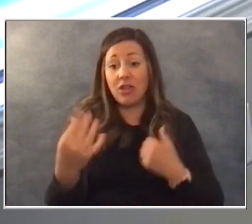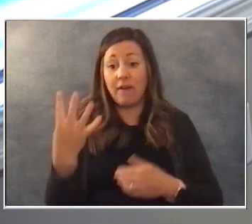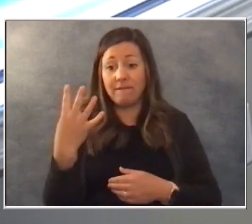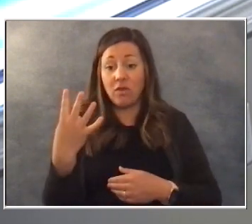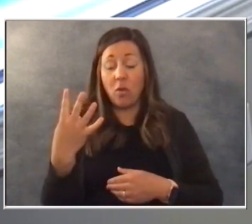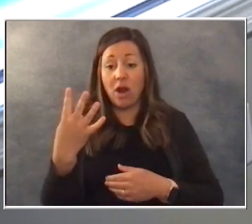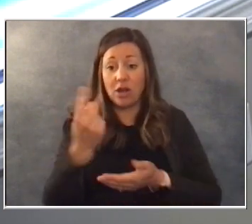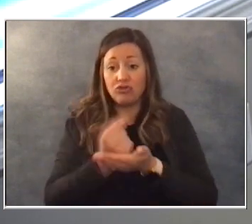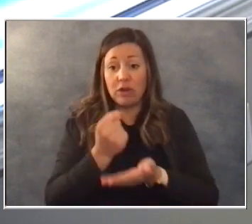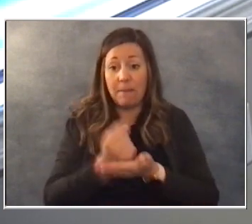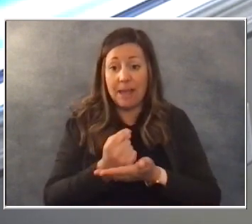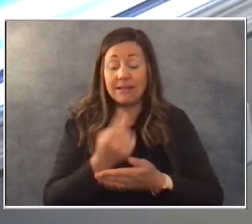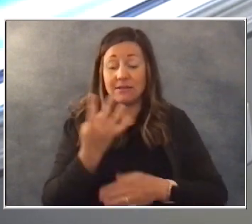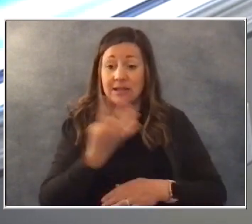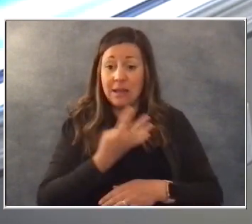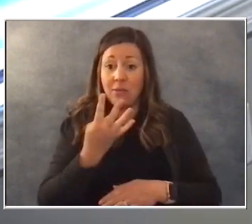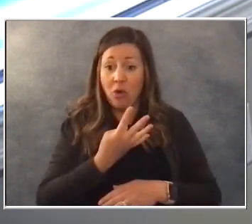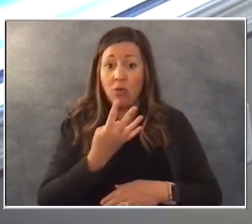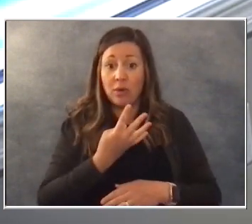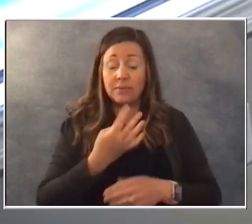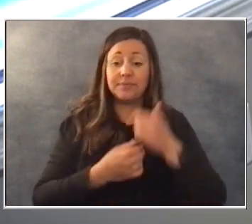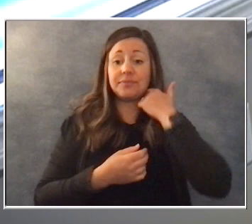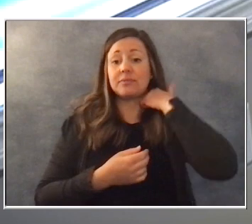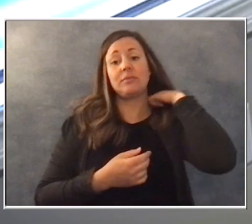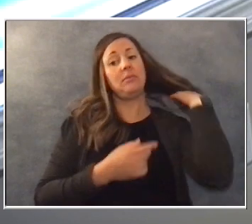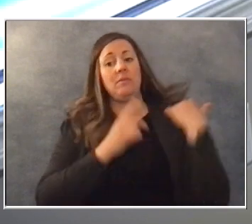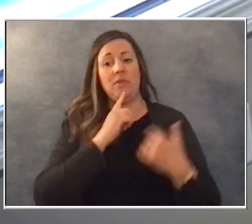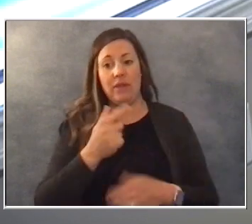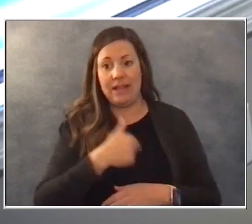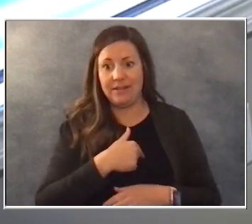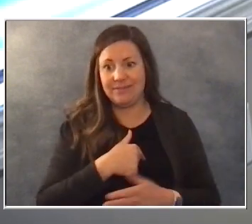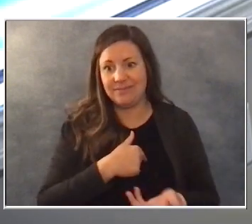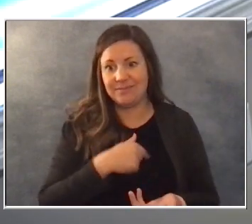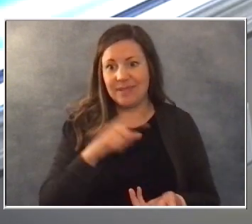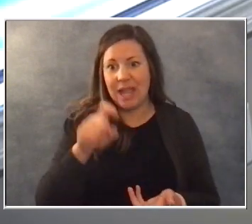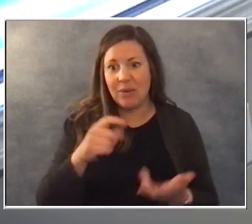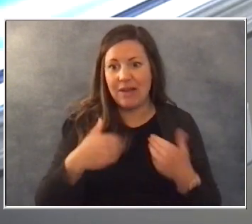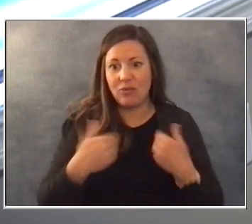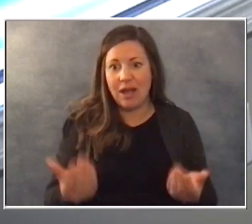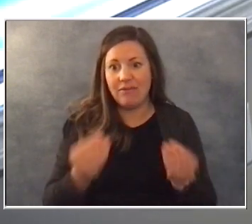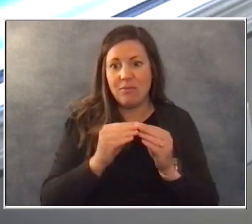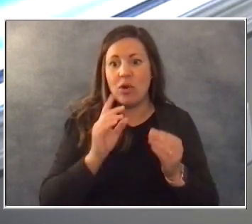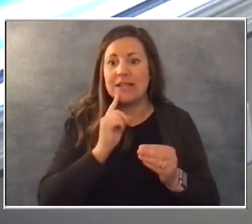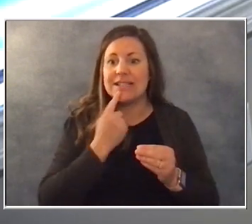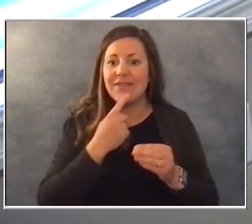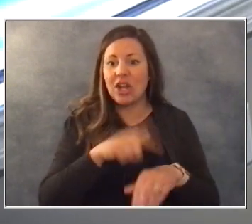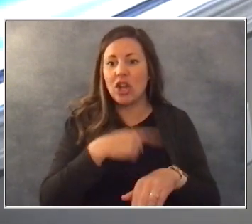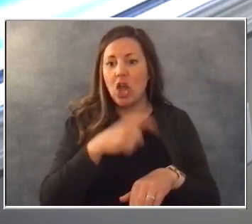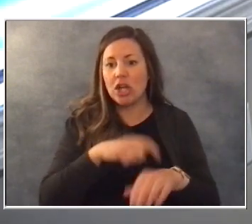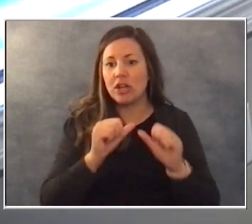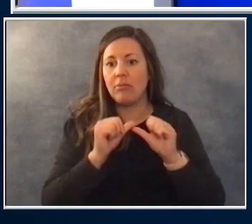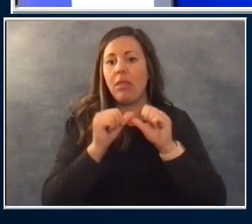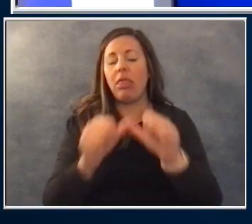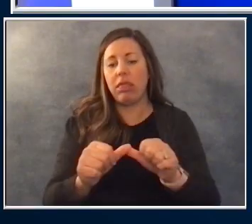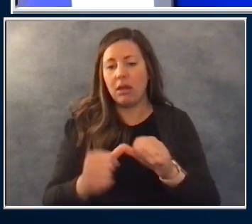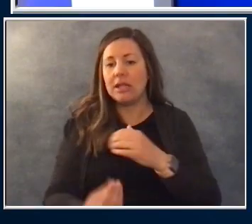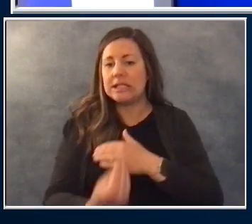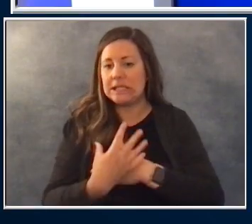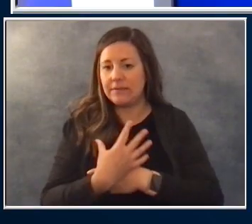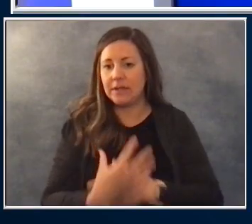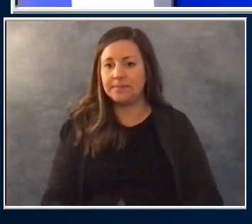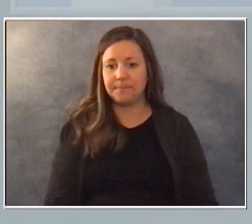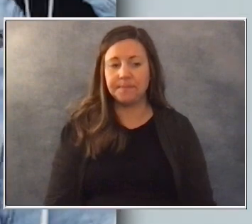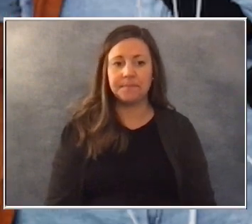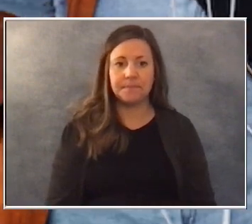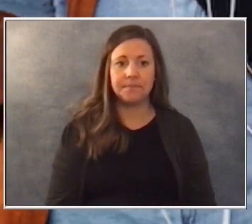of chemotherapy running through me, that I would have to deal with more severe long-term side effects. Be sure to ask